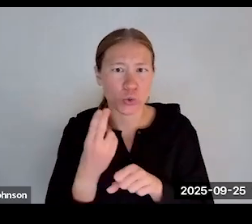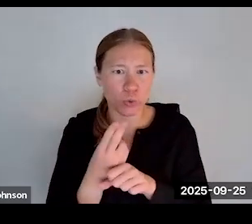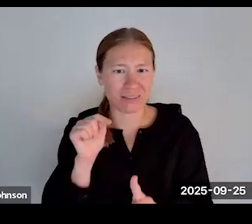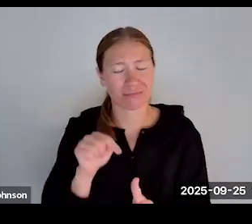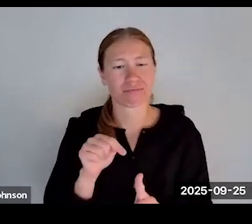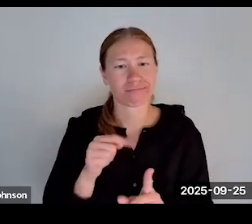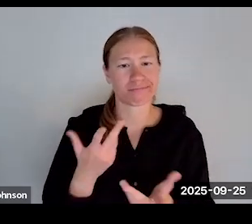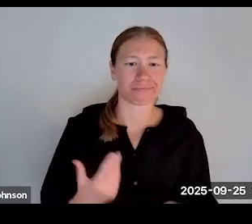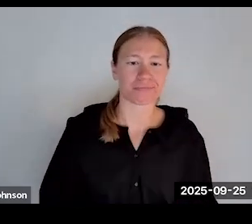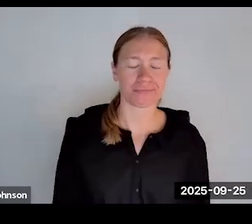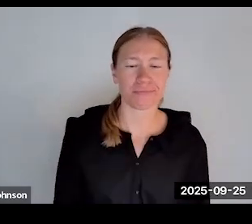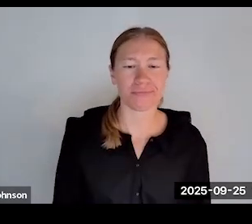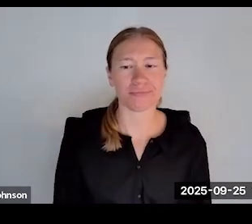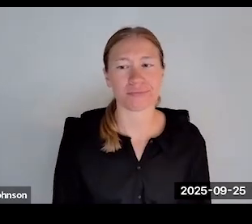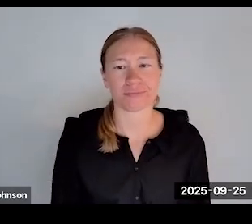substance.